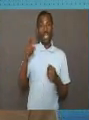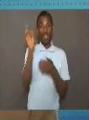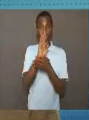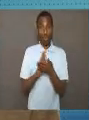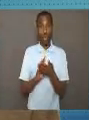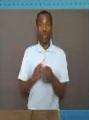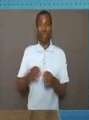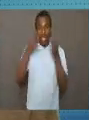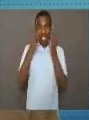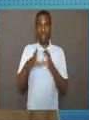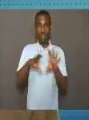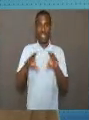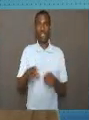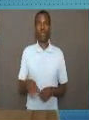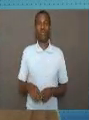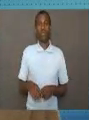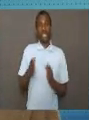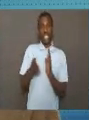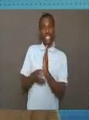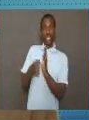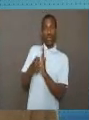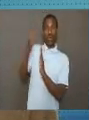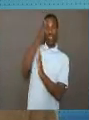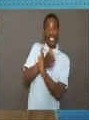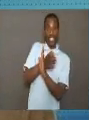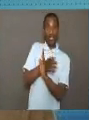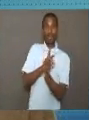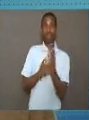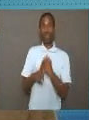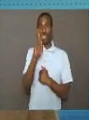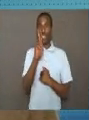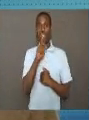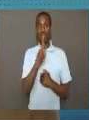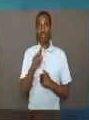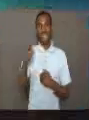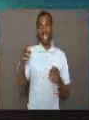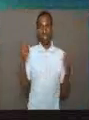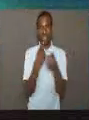coefficient of performance K of a refrigerator.